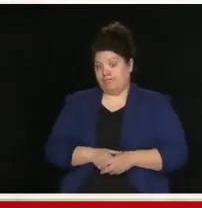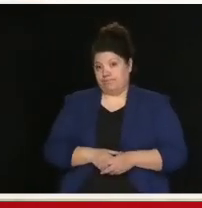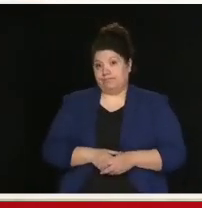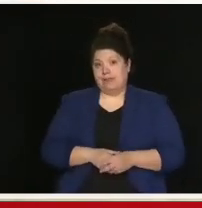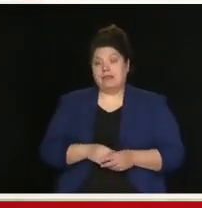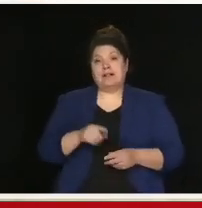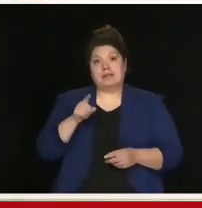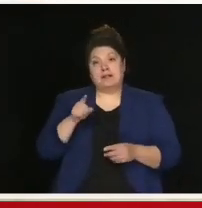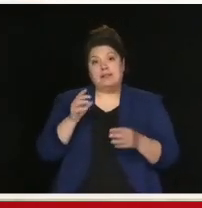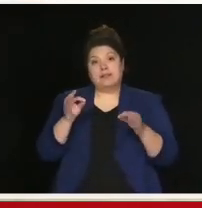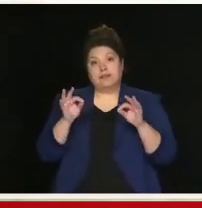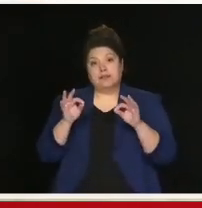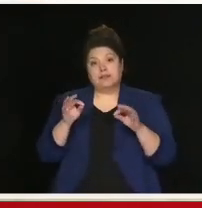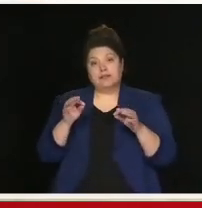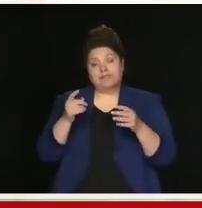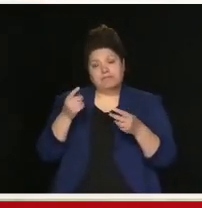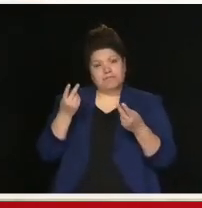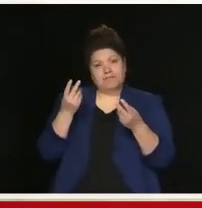about